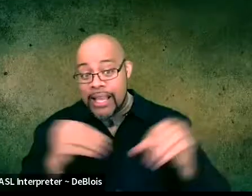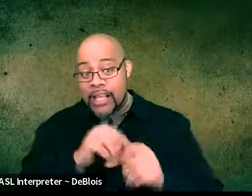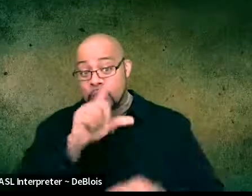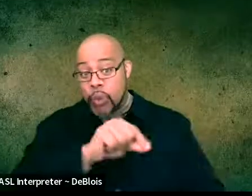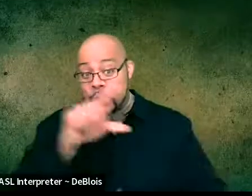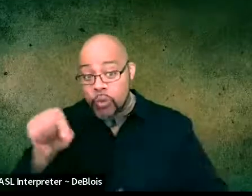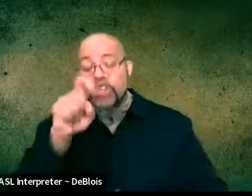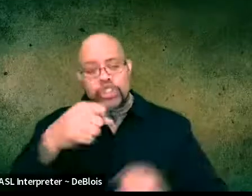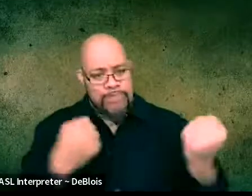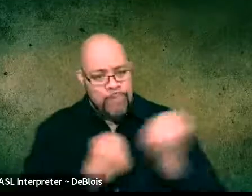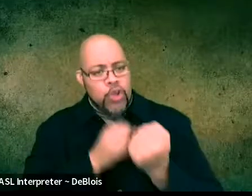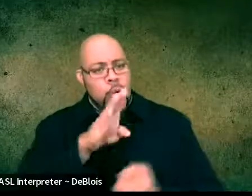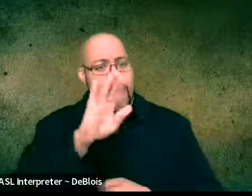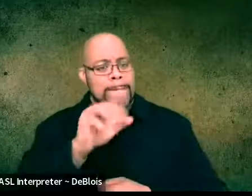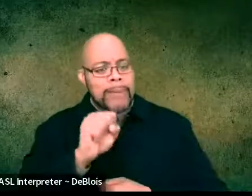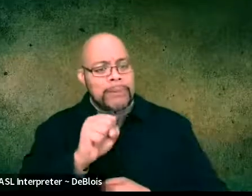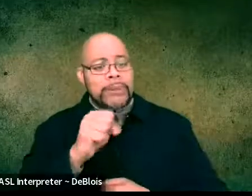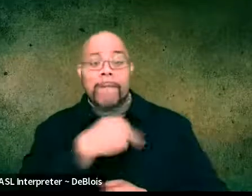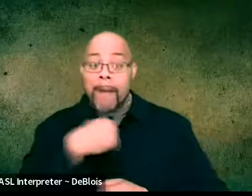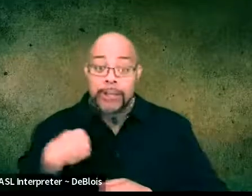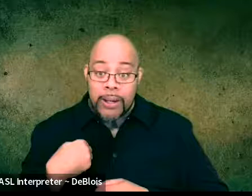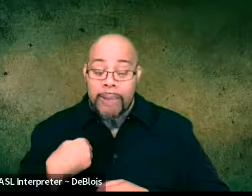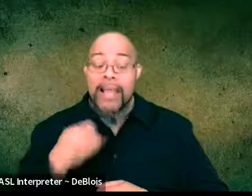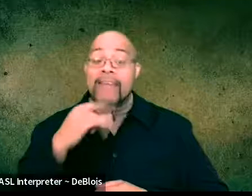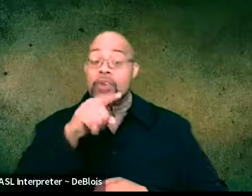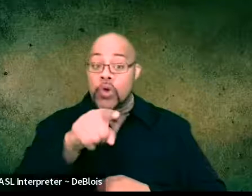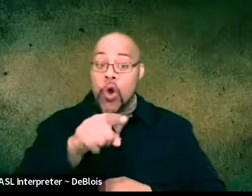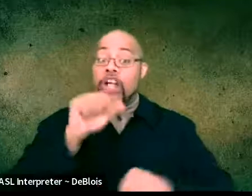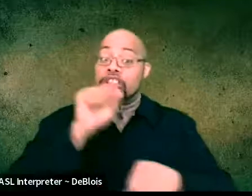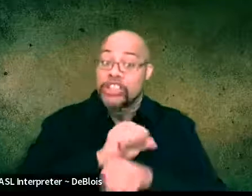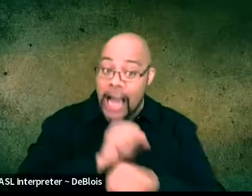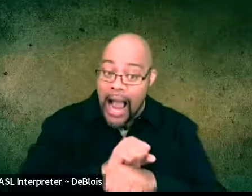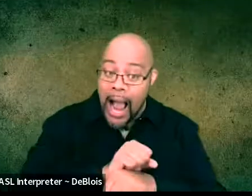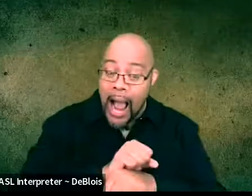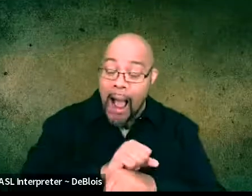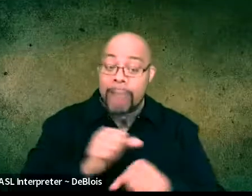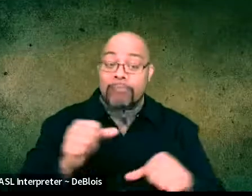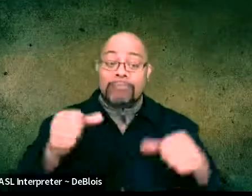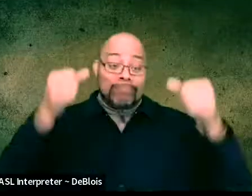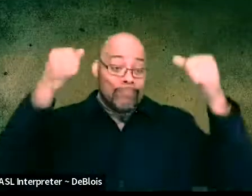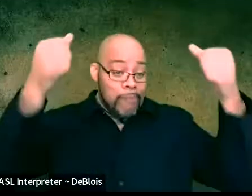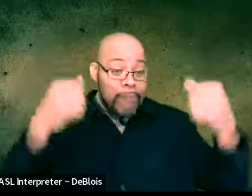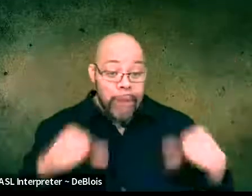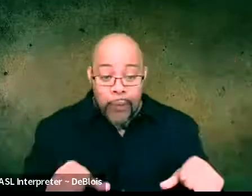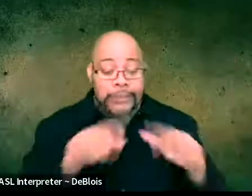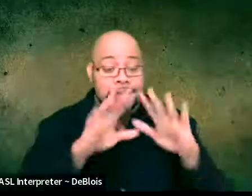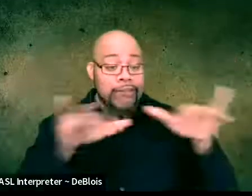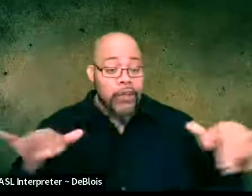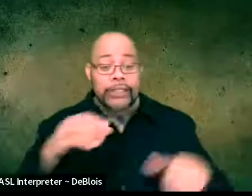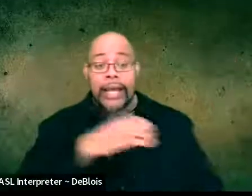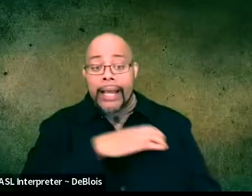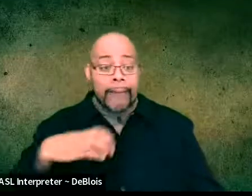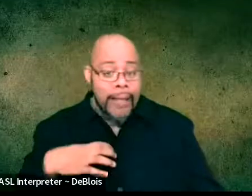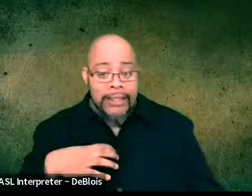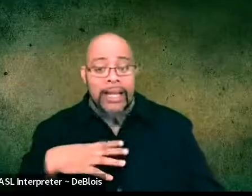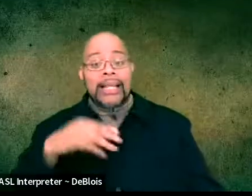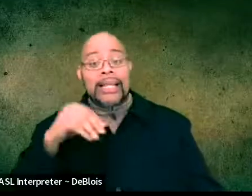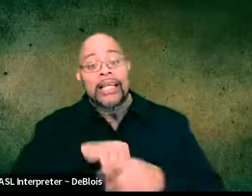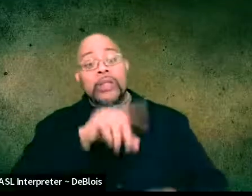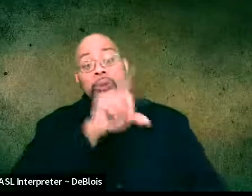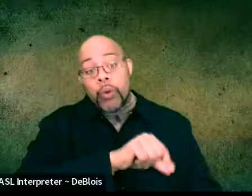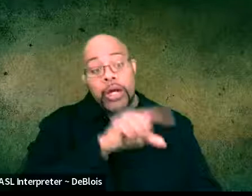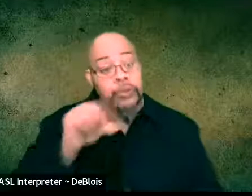should be sponsoring your BIMS membership. If your job did put up a diversity committee in